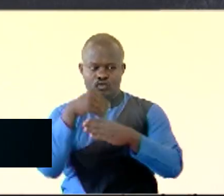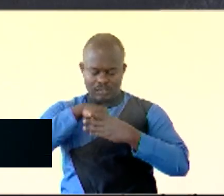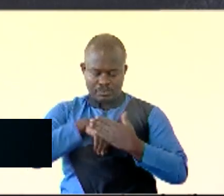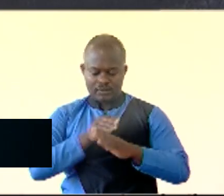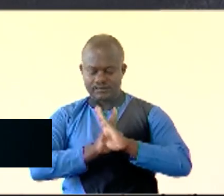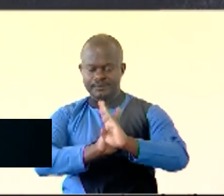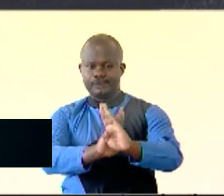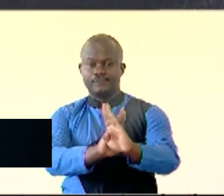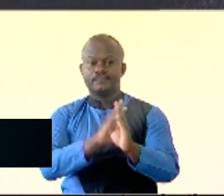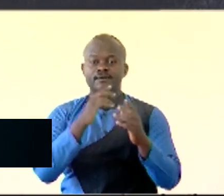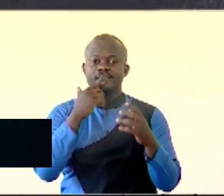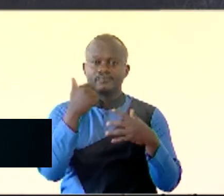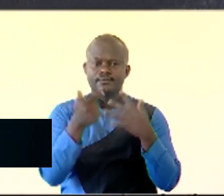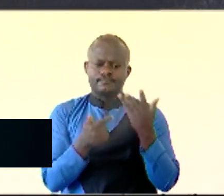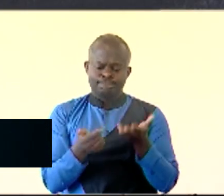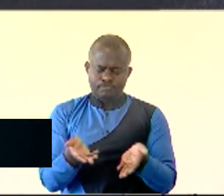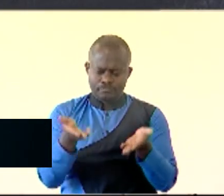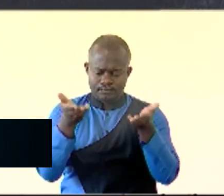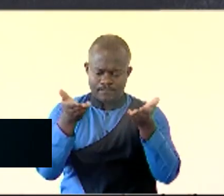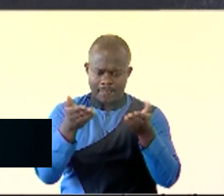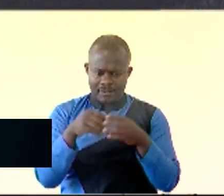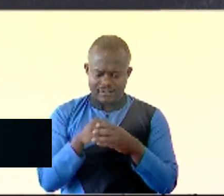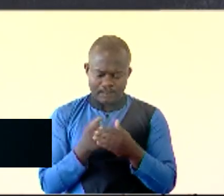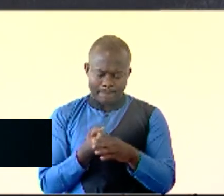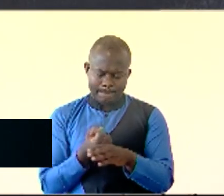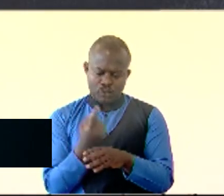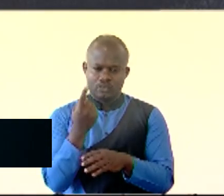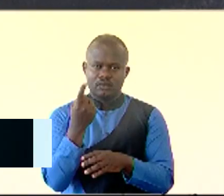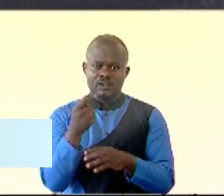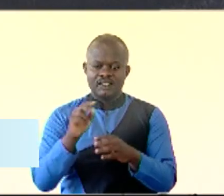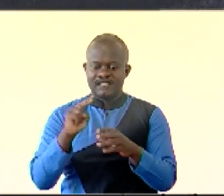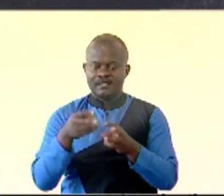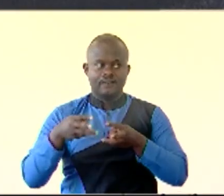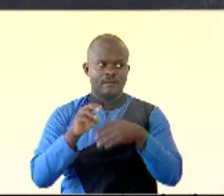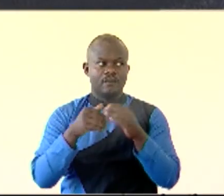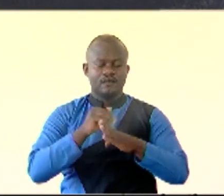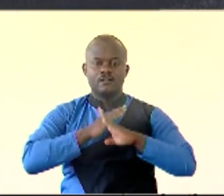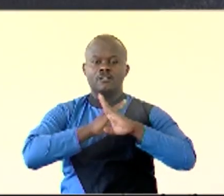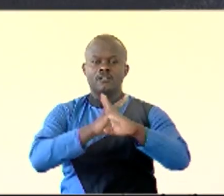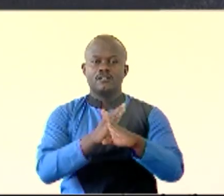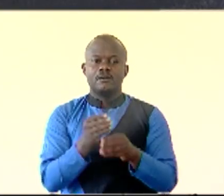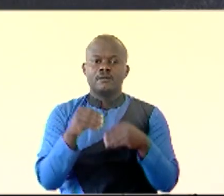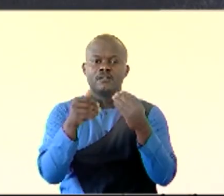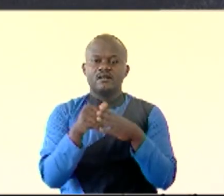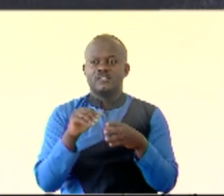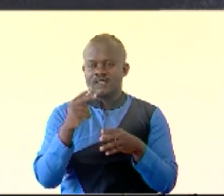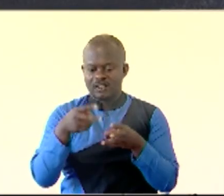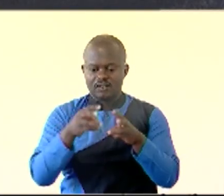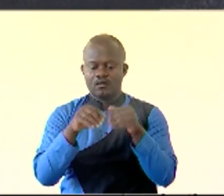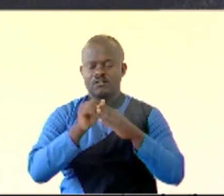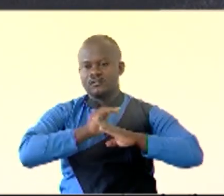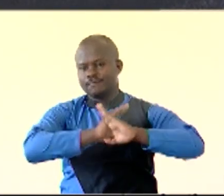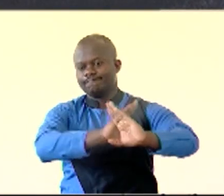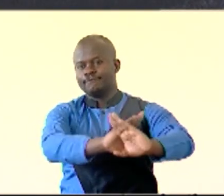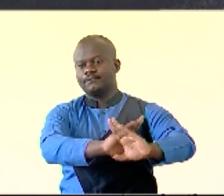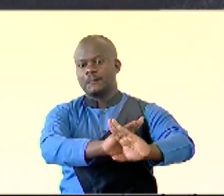So this prompts the second line of defense. This one will prompt the second line of defense.